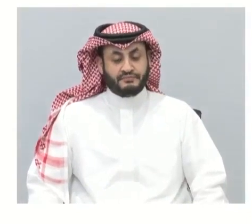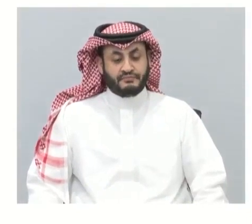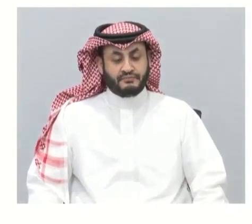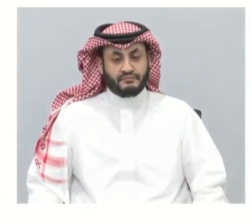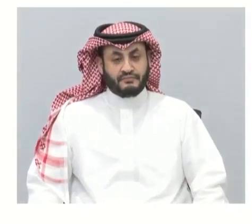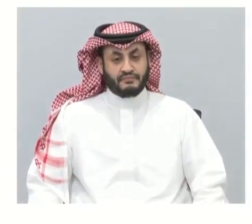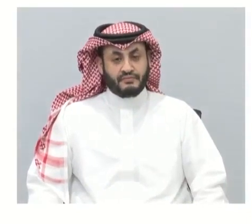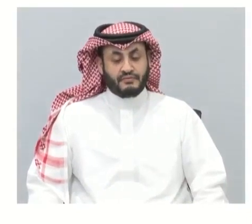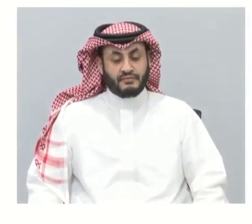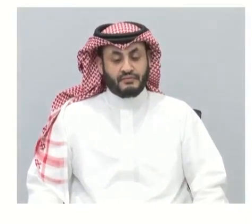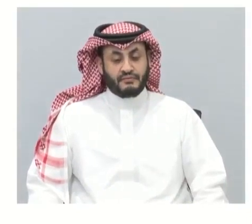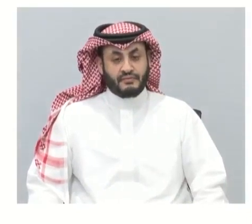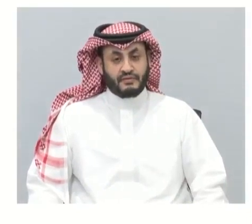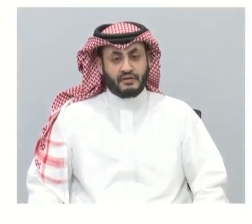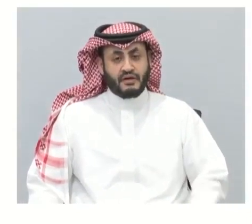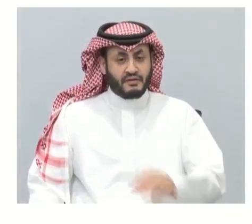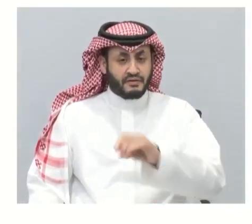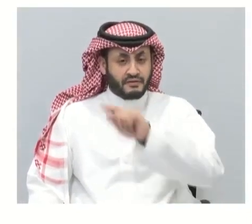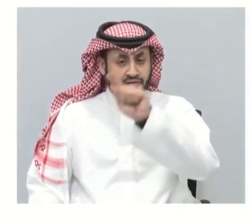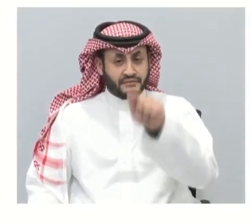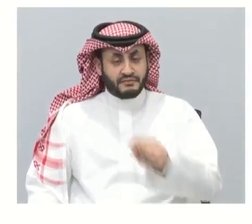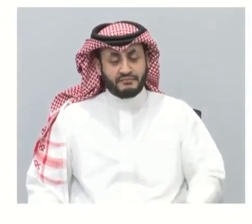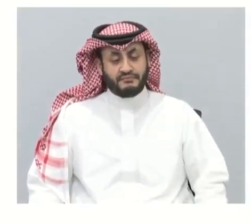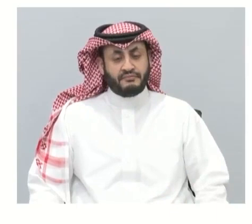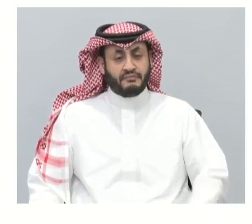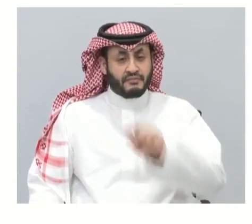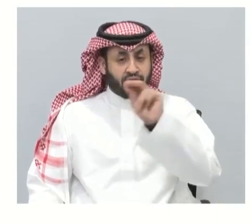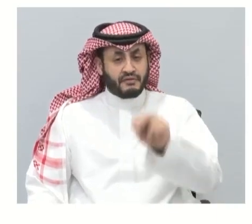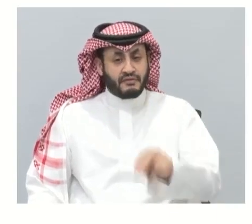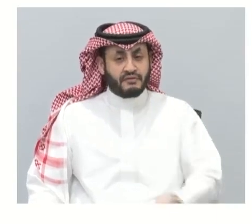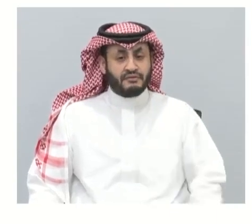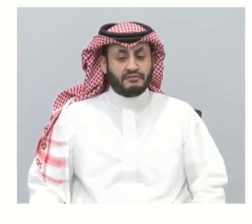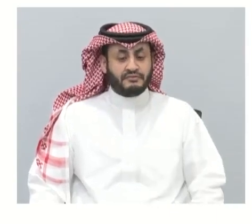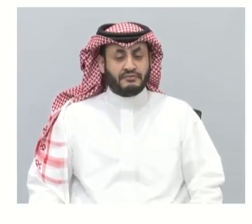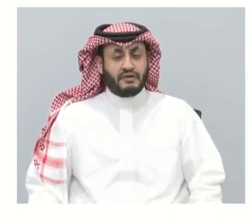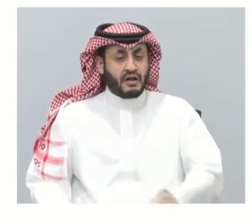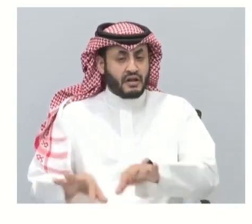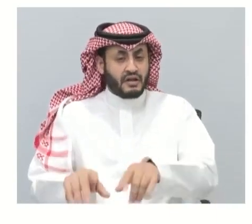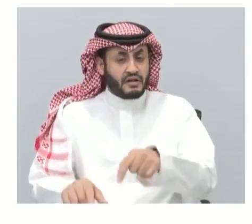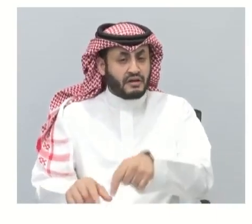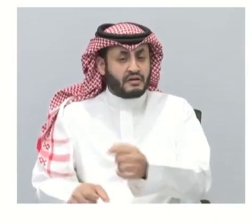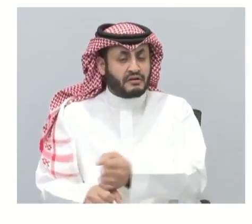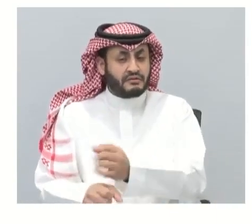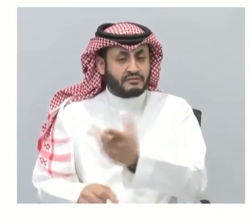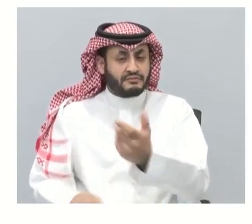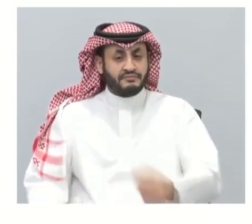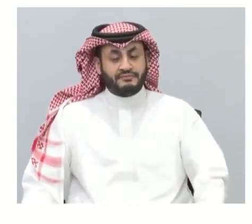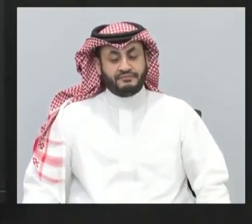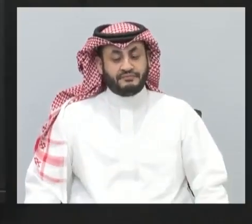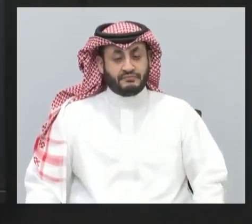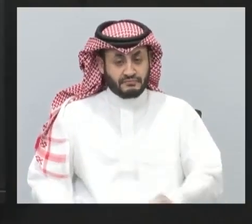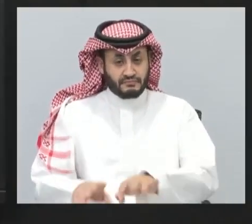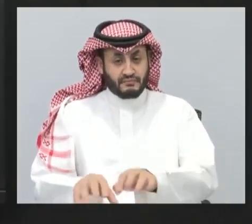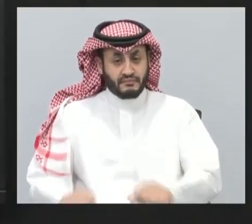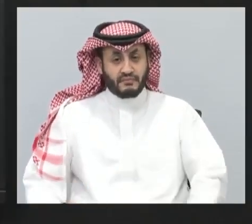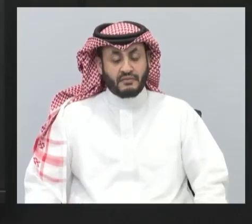to start with this question. What do you use the computer for? We're speaking about computers here. We're